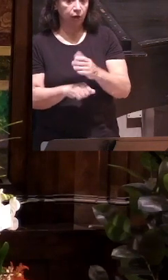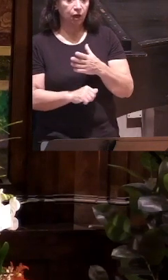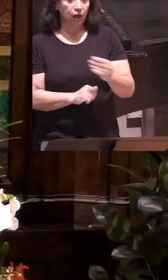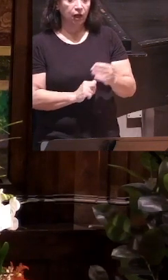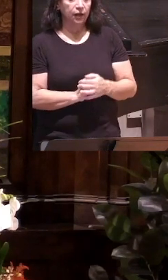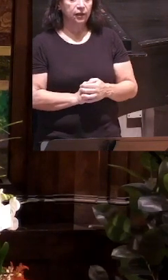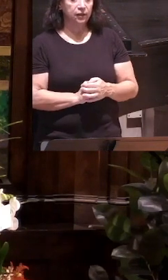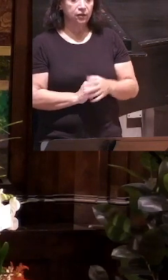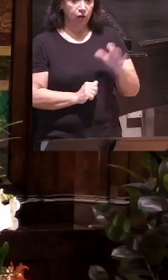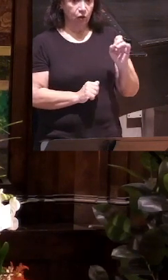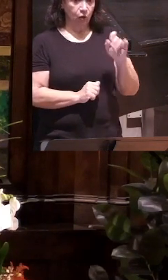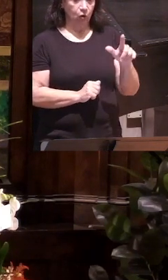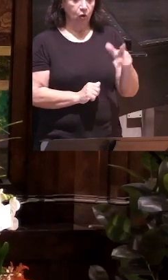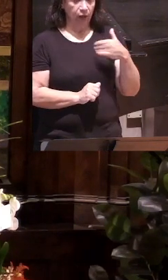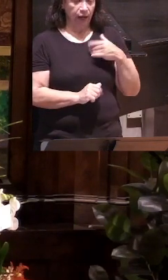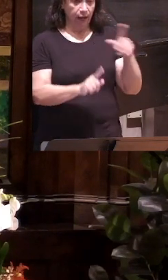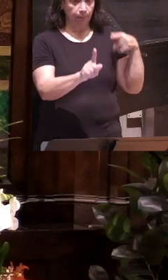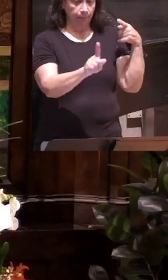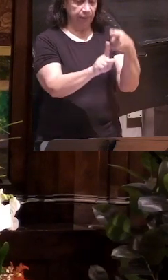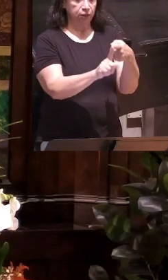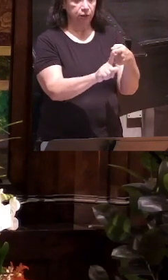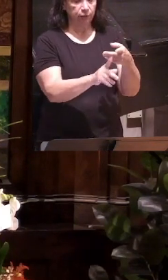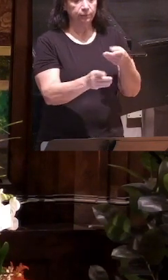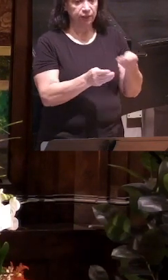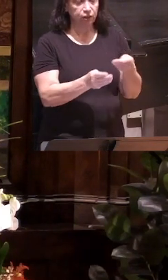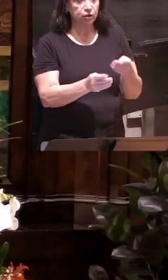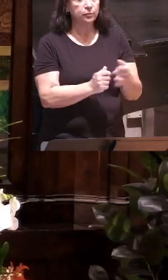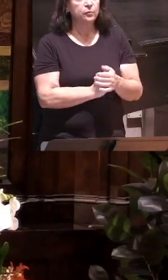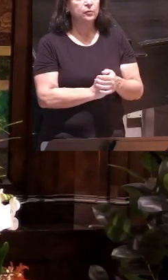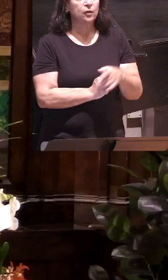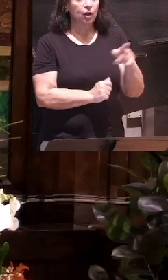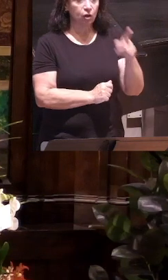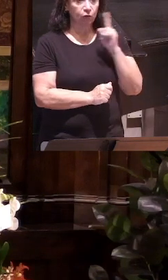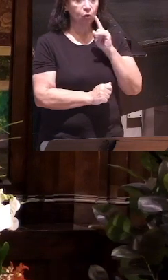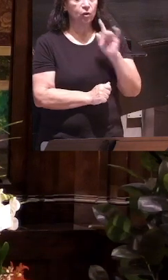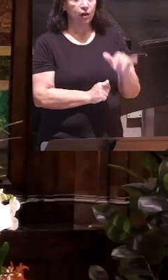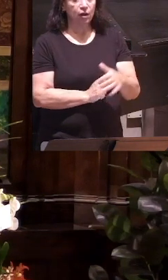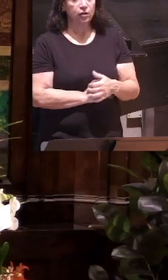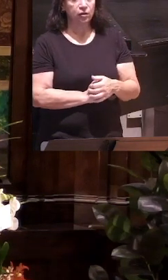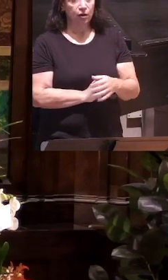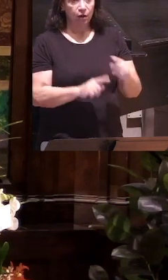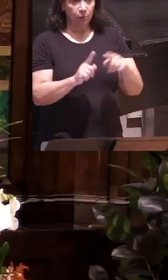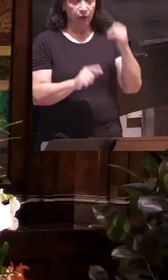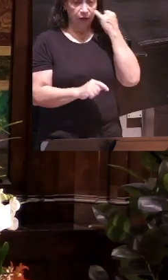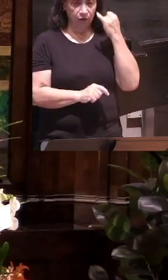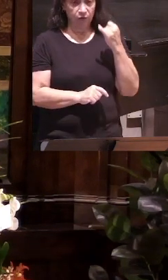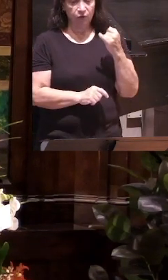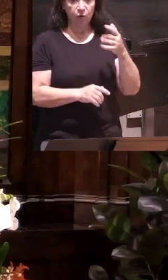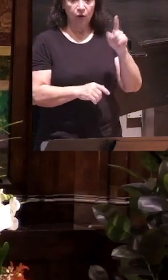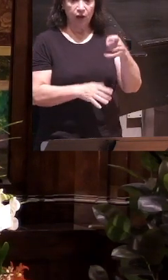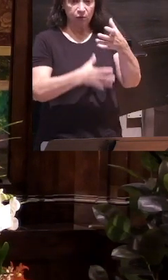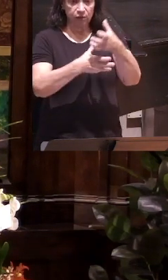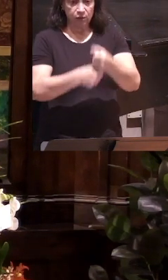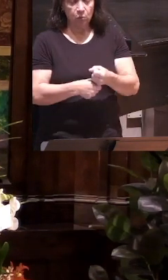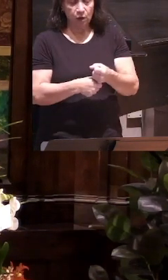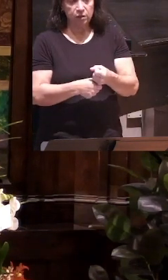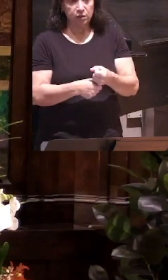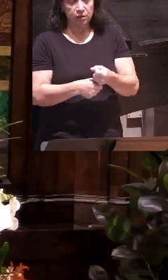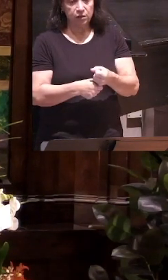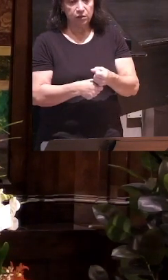And Earl had a mission, and you've heard it, but if you had to sum it up, it